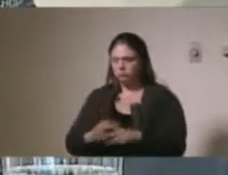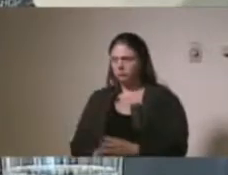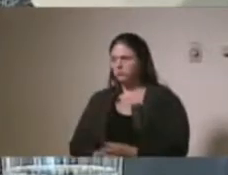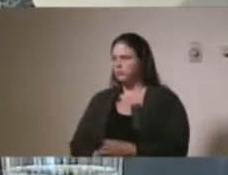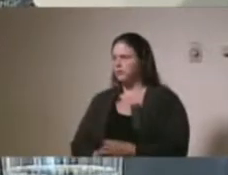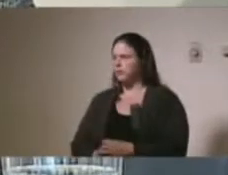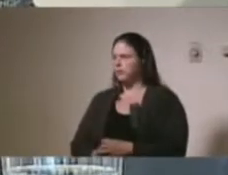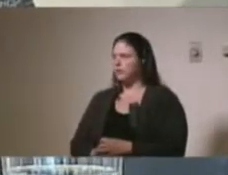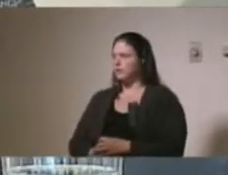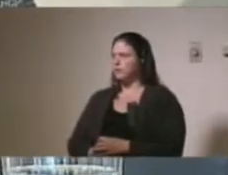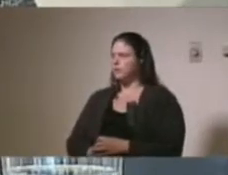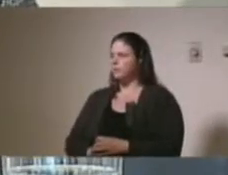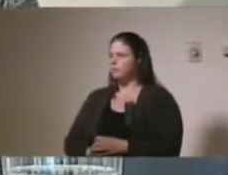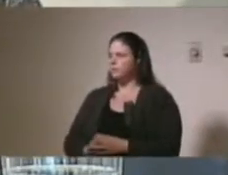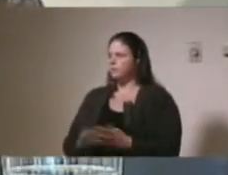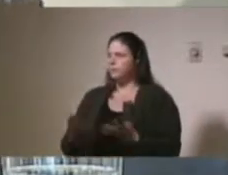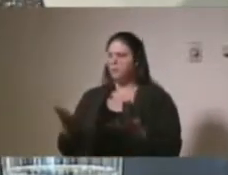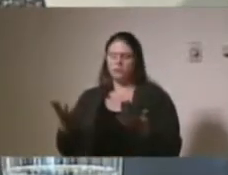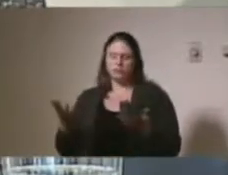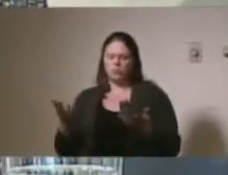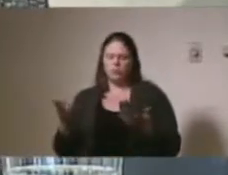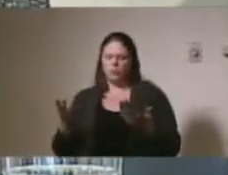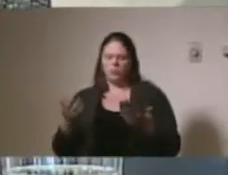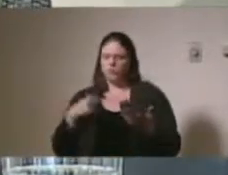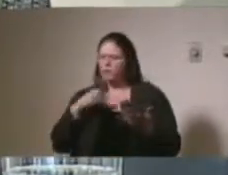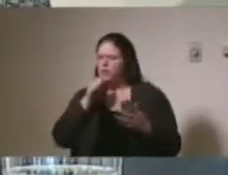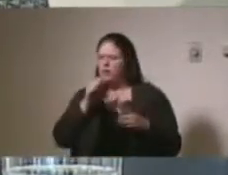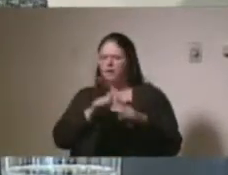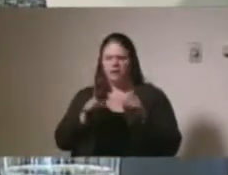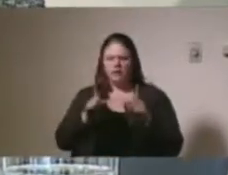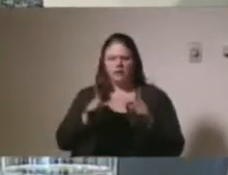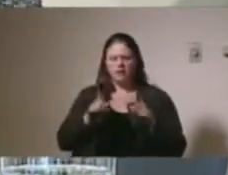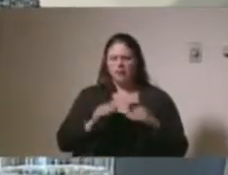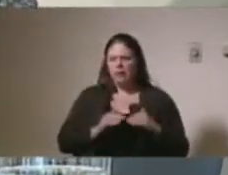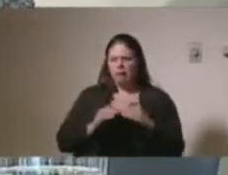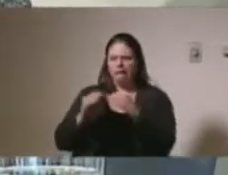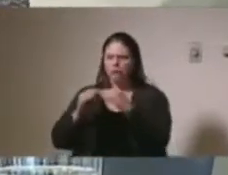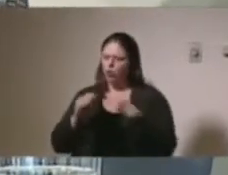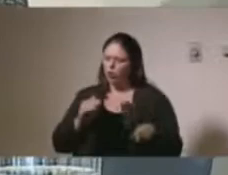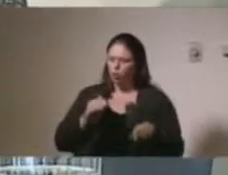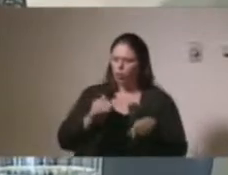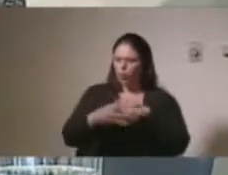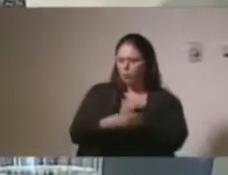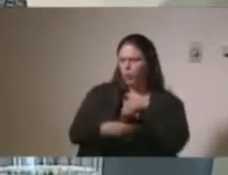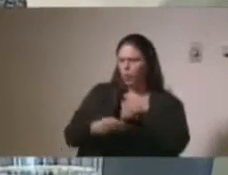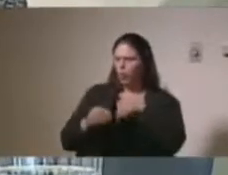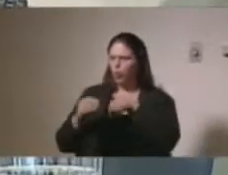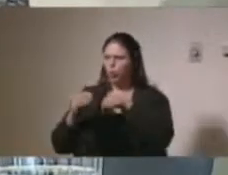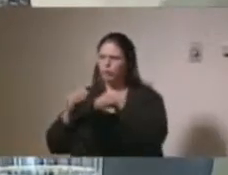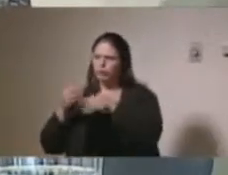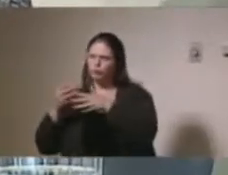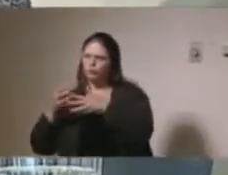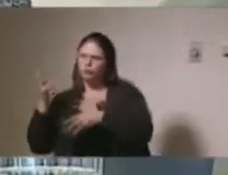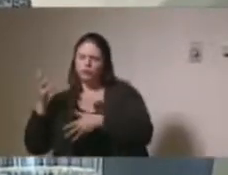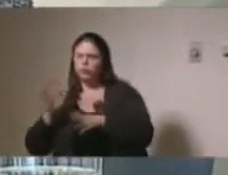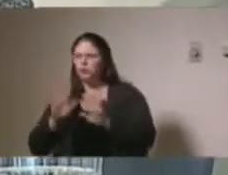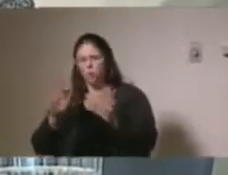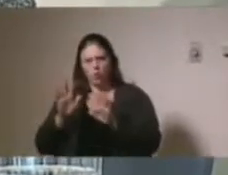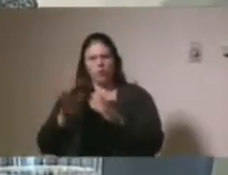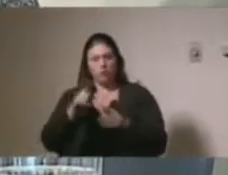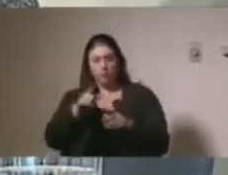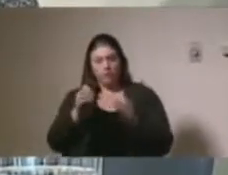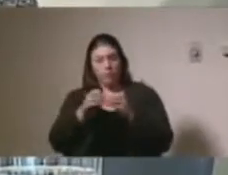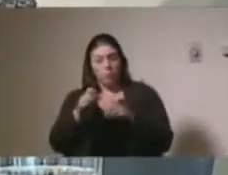So there is no classification between rich and poor. We treat everybody the same way, but those who have more specialized needs will talk to